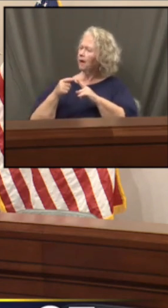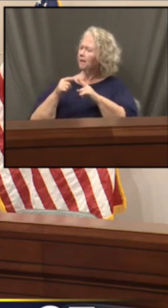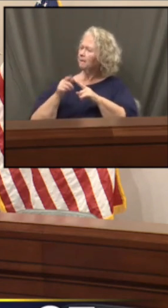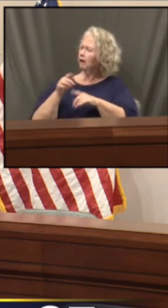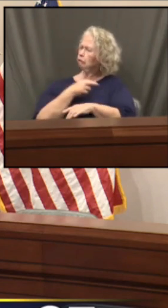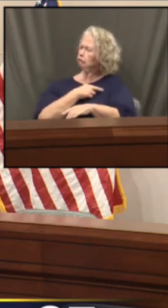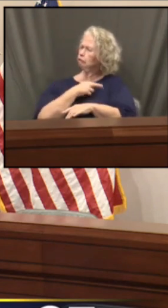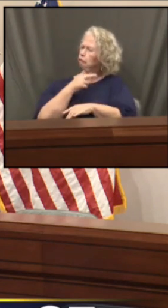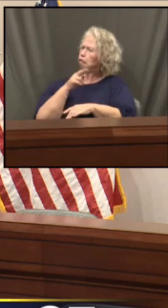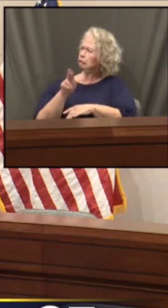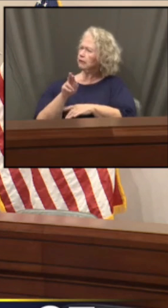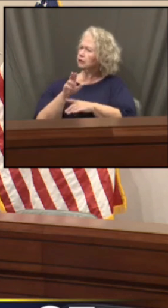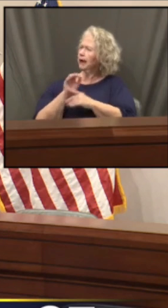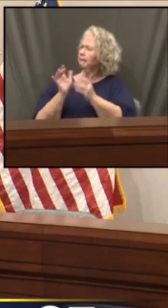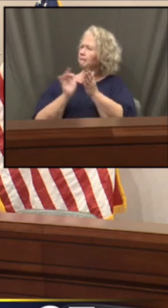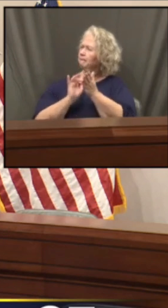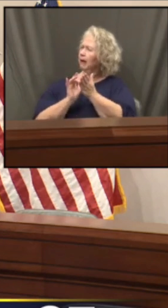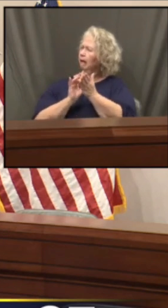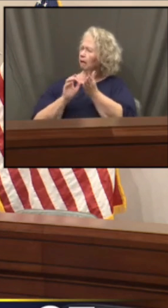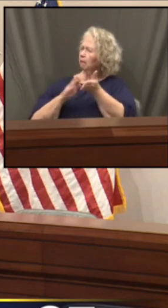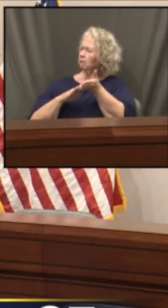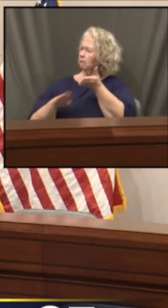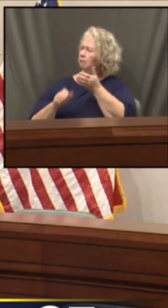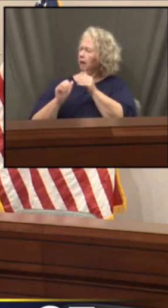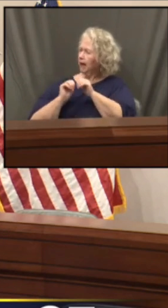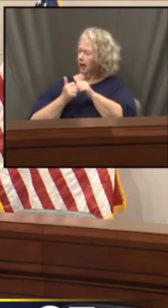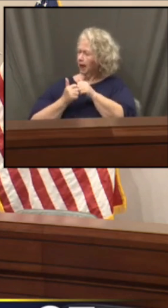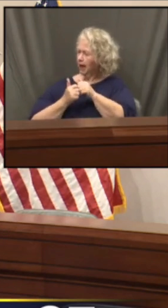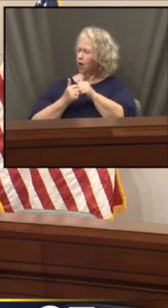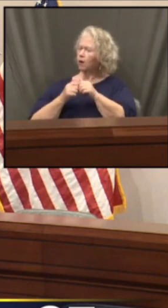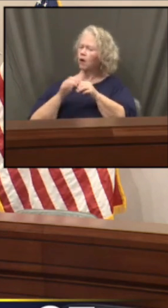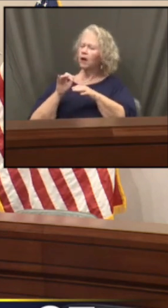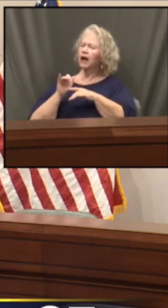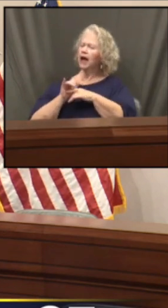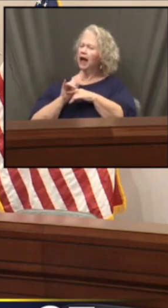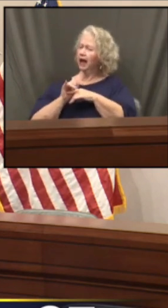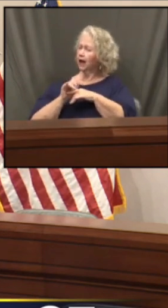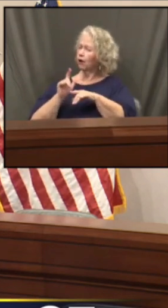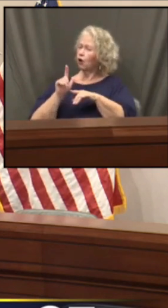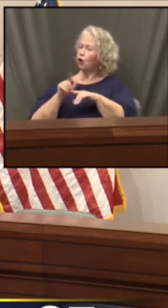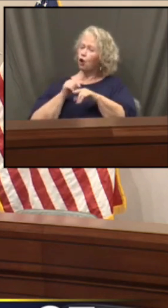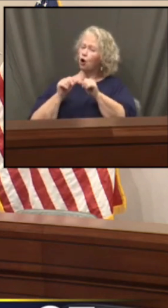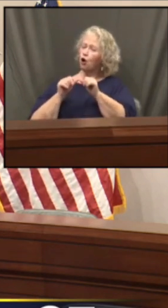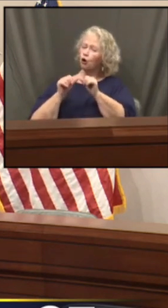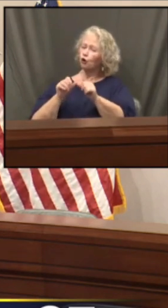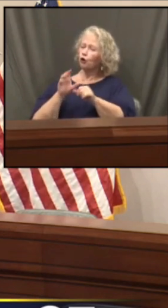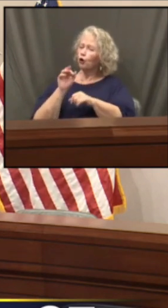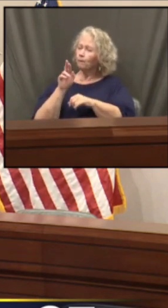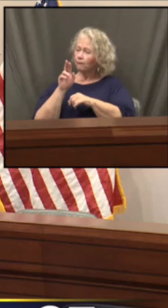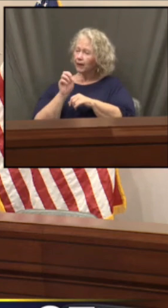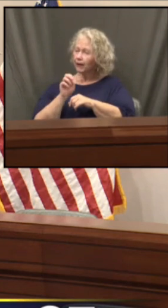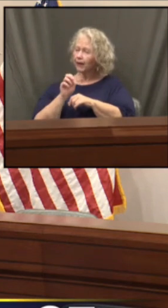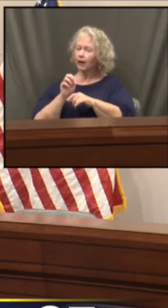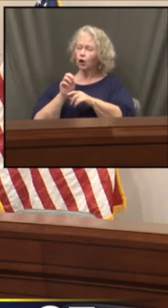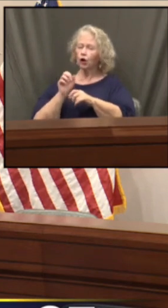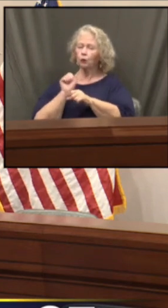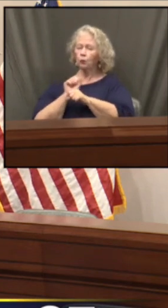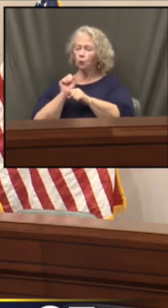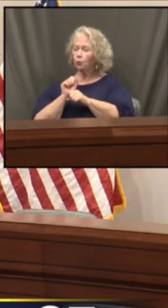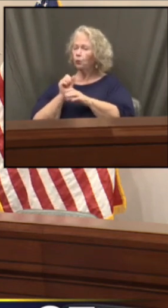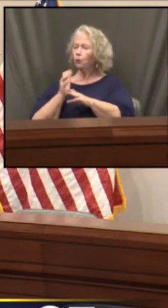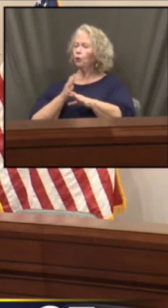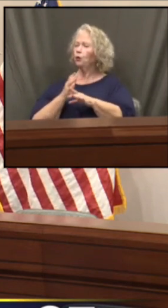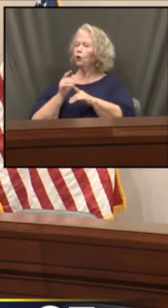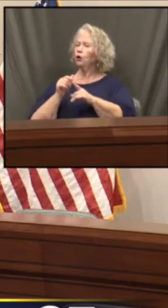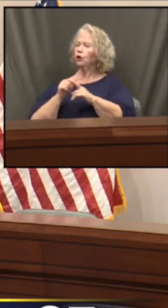medical exemptions will be. And can long-term care employees and state employees in hospitals use religious